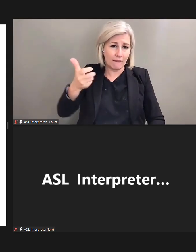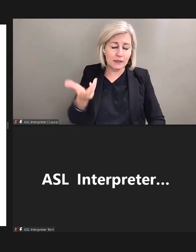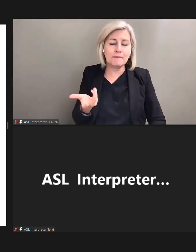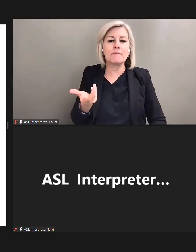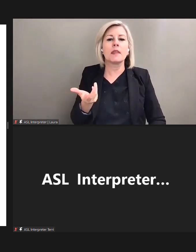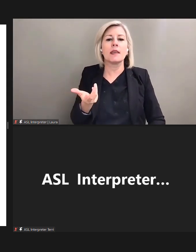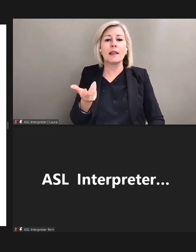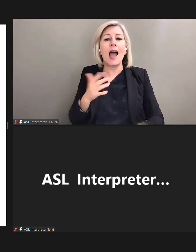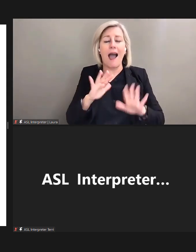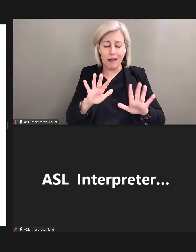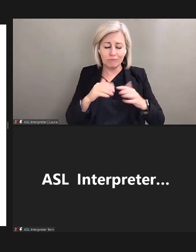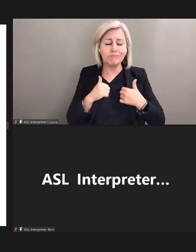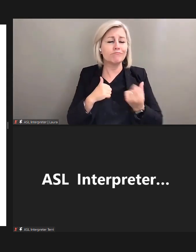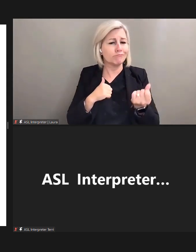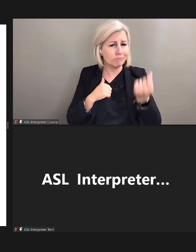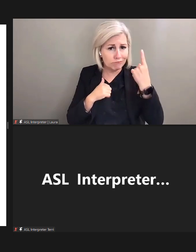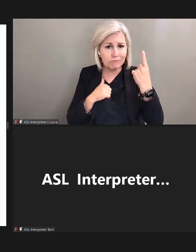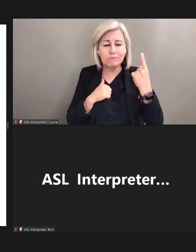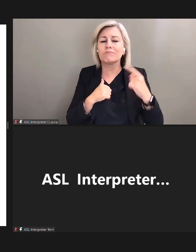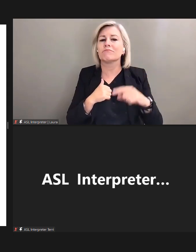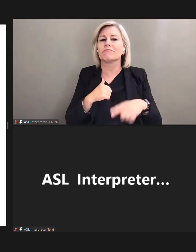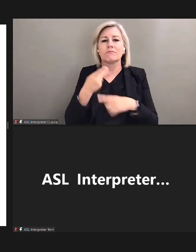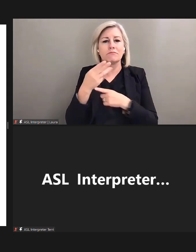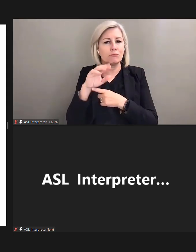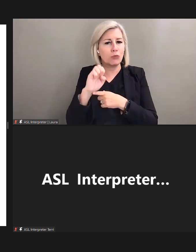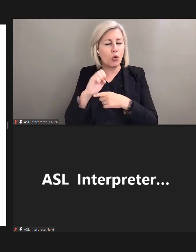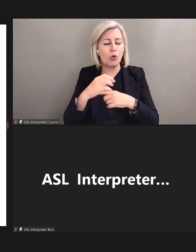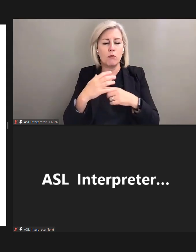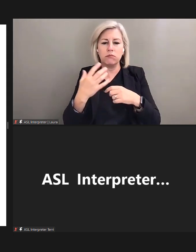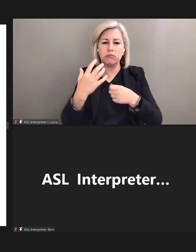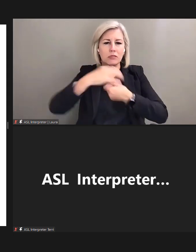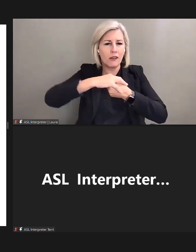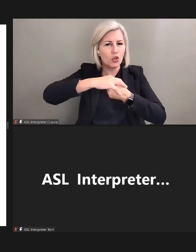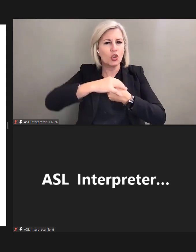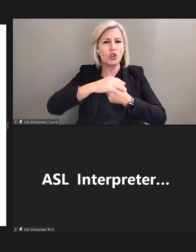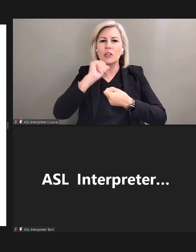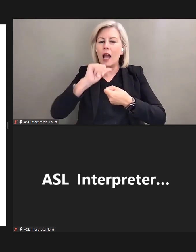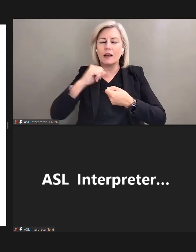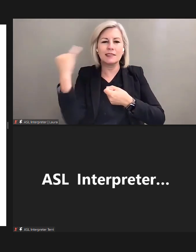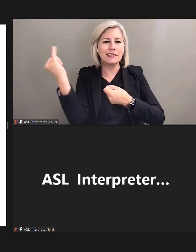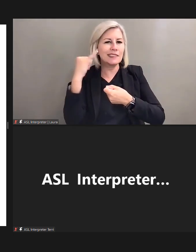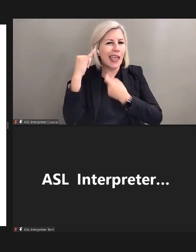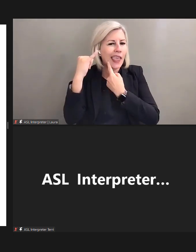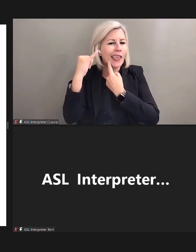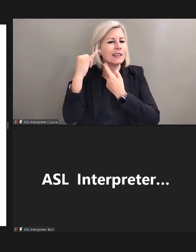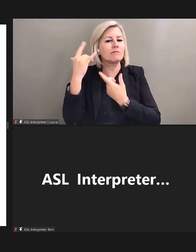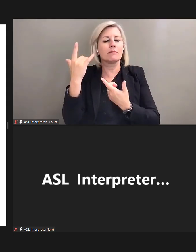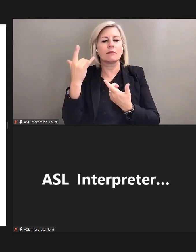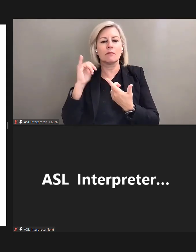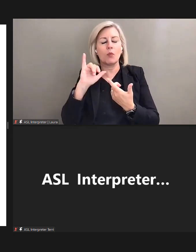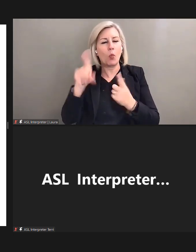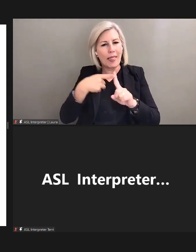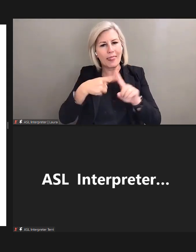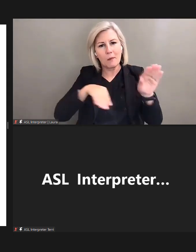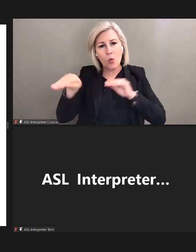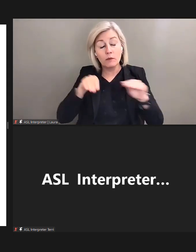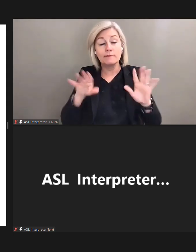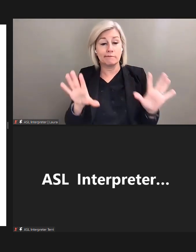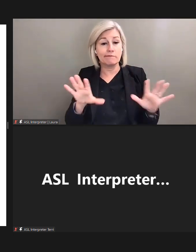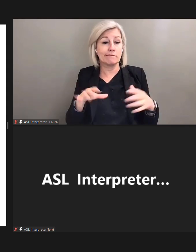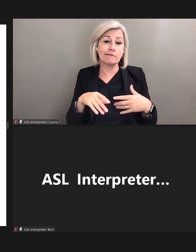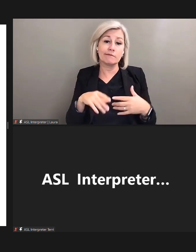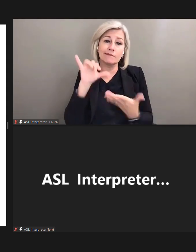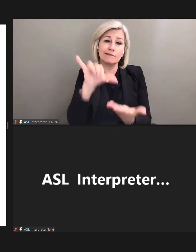do hear you with probe covers not staying in the probes not staying in the child's ear as they move. It is